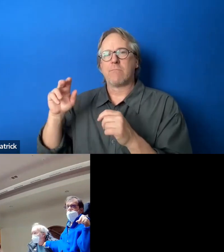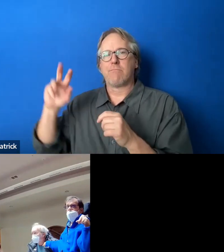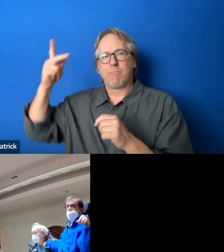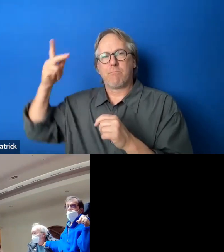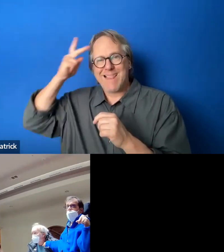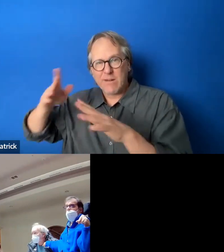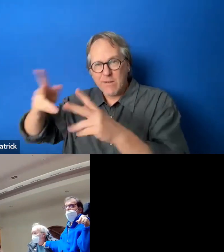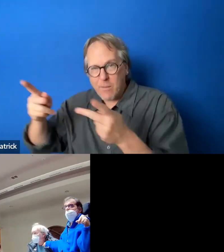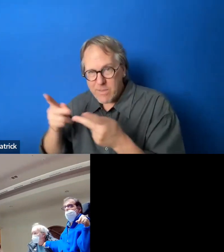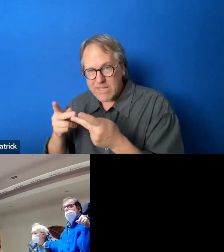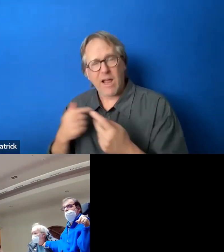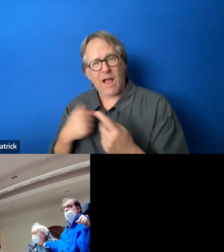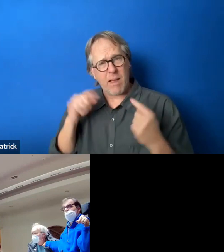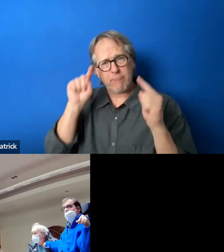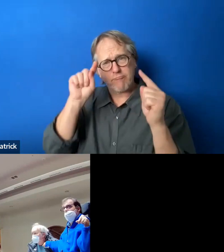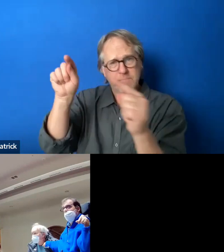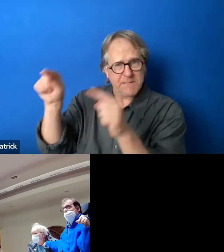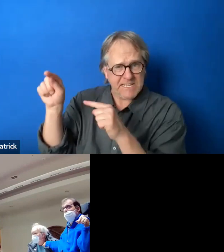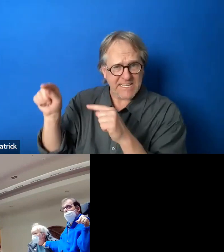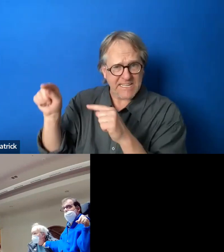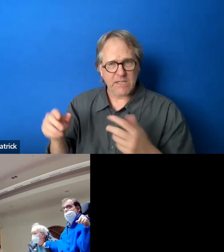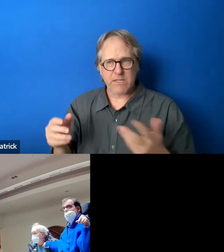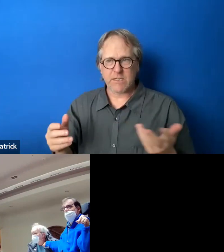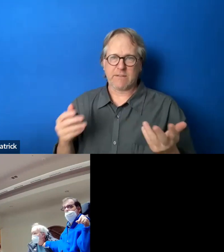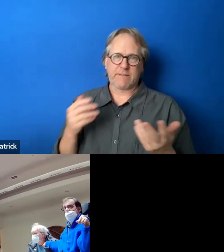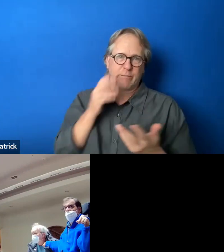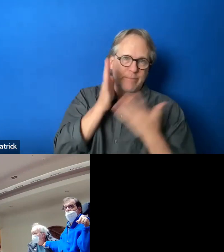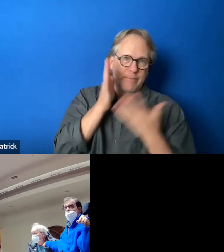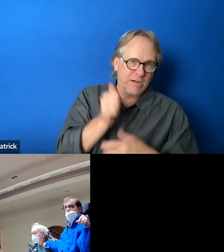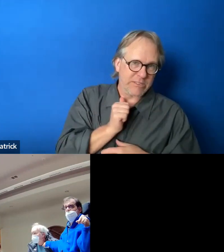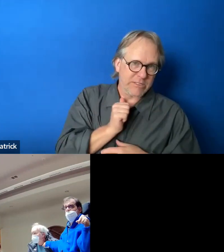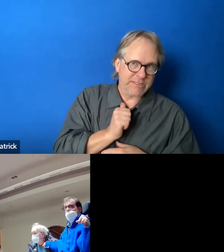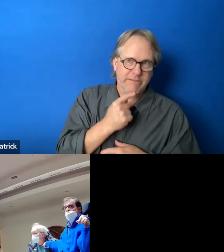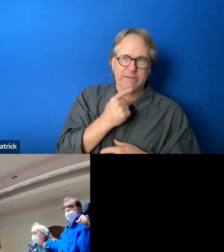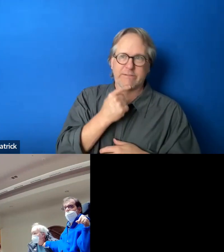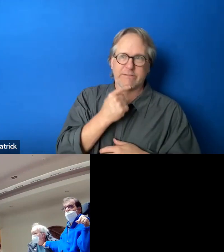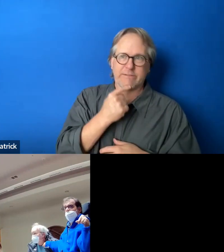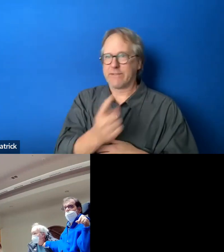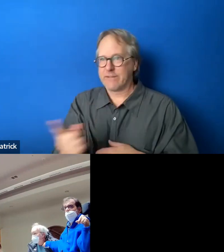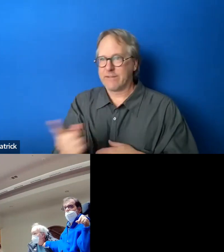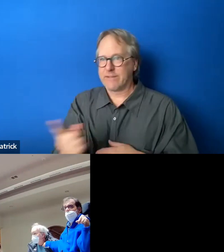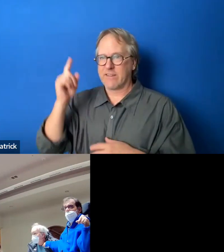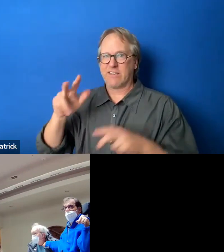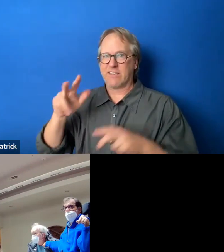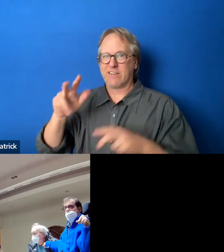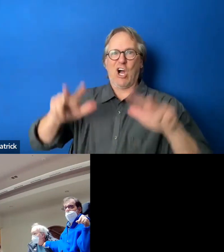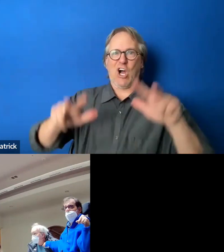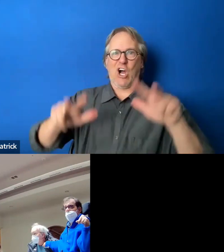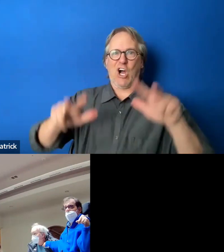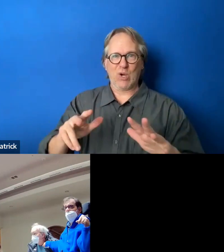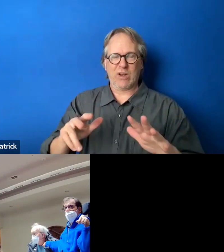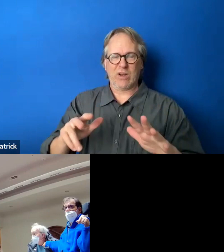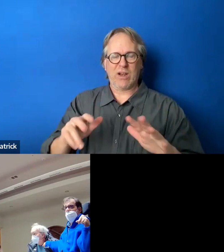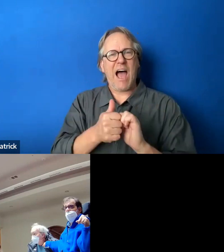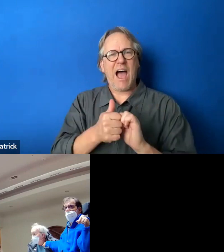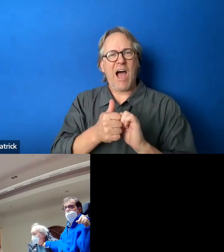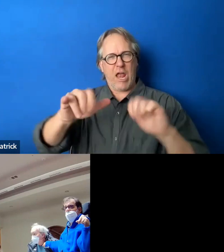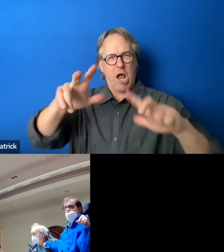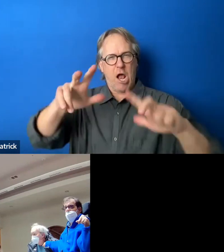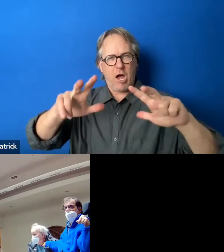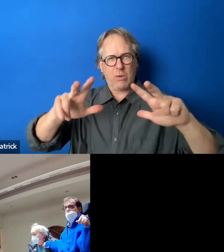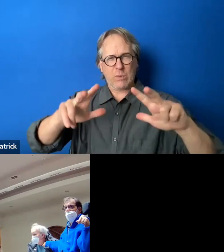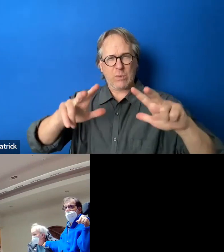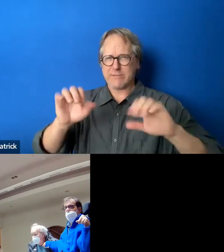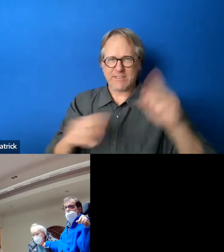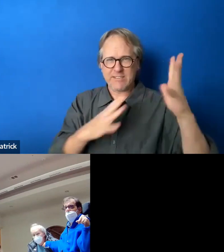it feels like either you kind of have to embarrass yourself by admitting, you know, it feels awkward. You know, how can you overcome that awkwardness and to just state